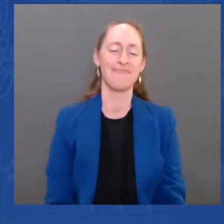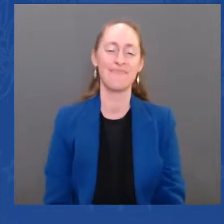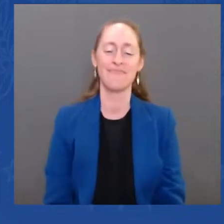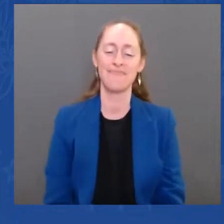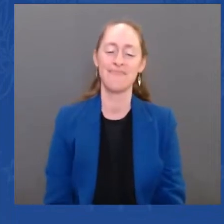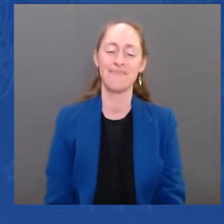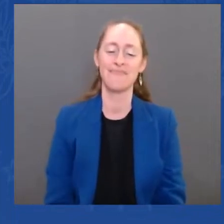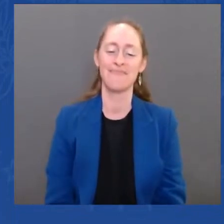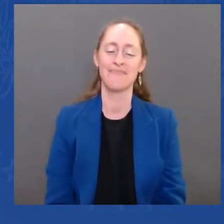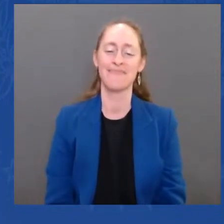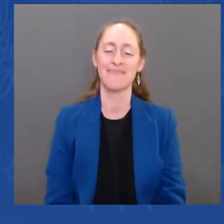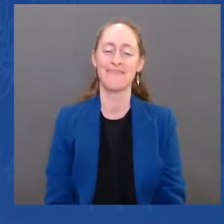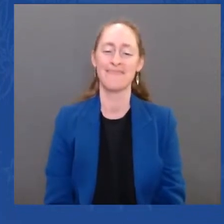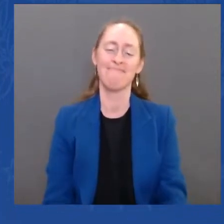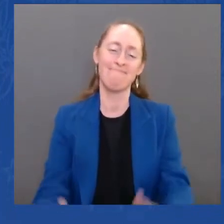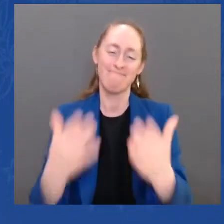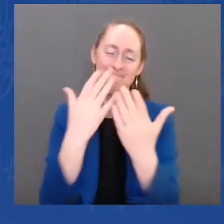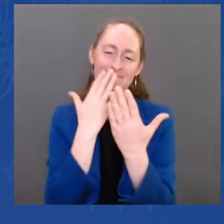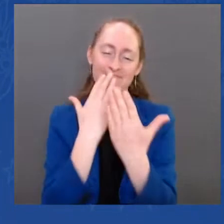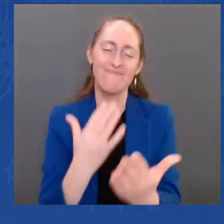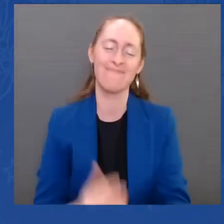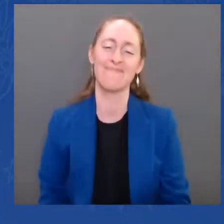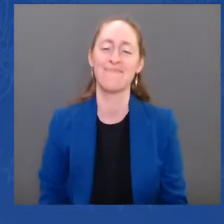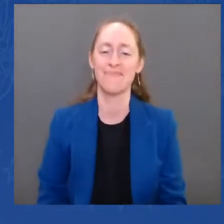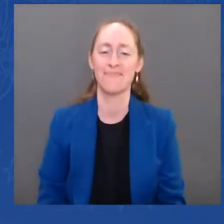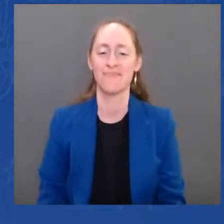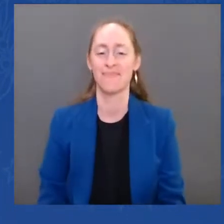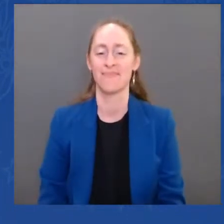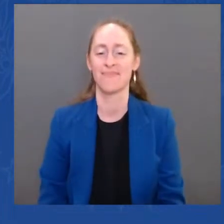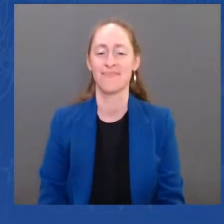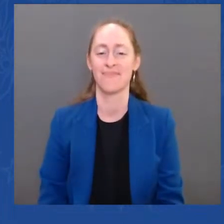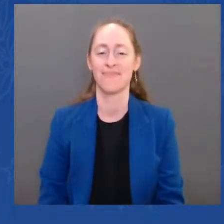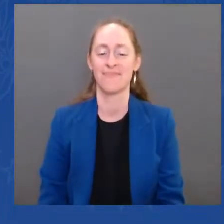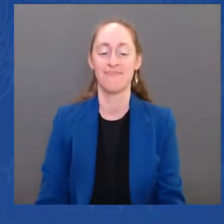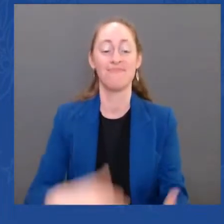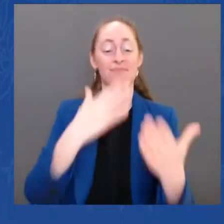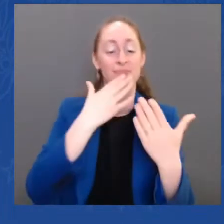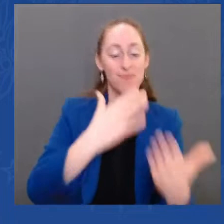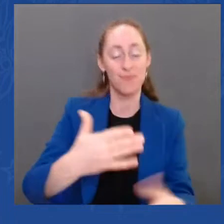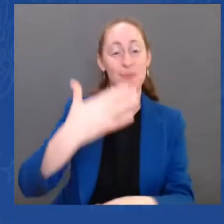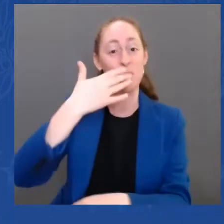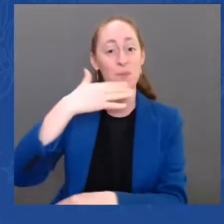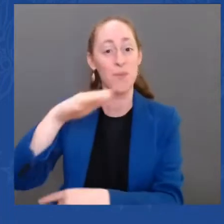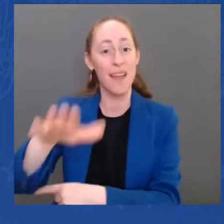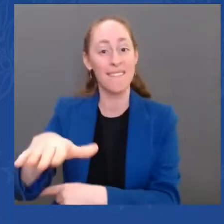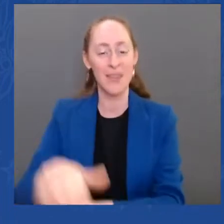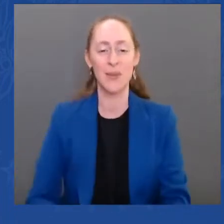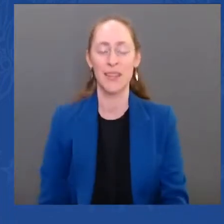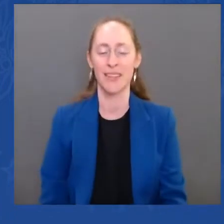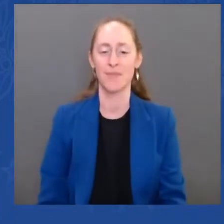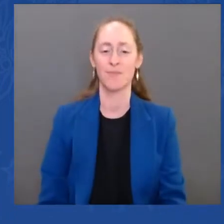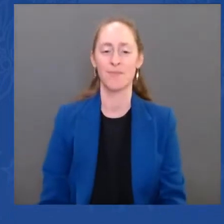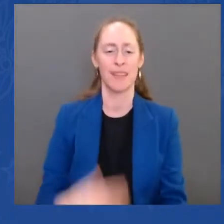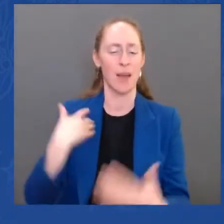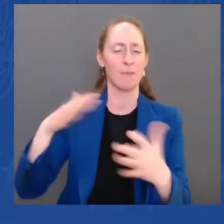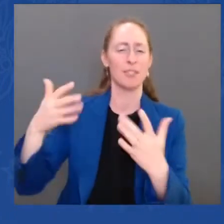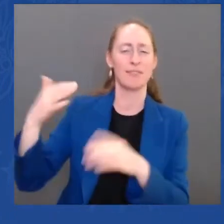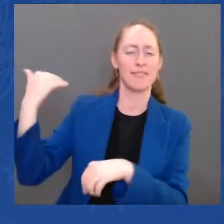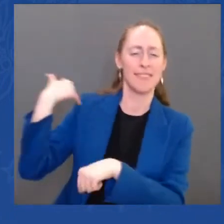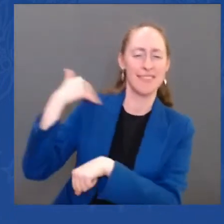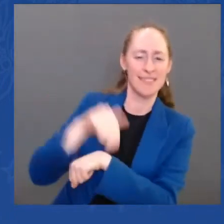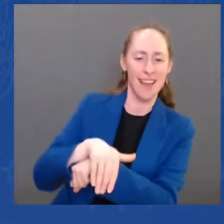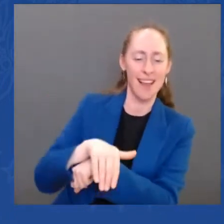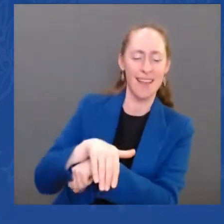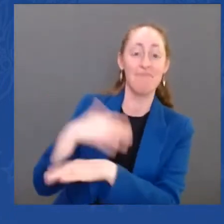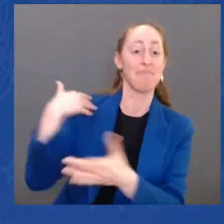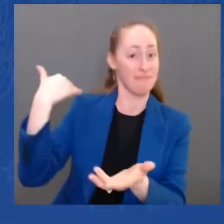Thank you all very much. Good afternoon, everyone. I said last night, let me reiterate, it's been wonderful to host you all in the